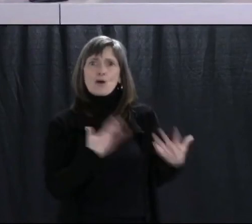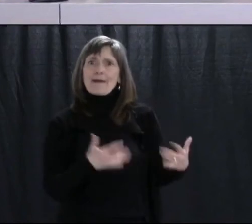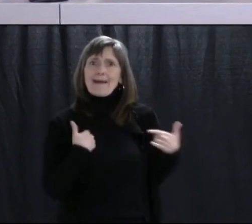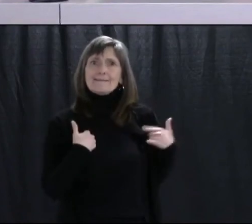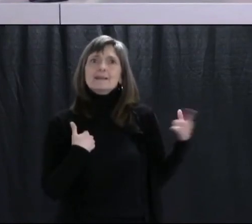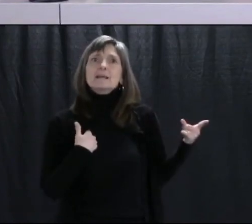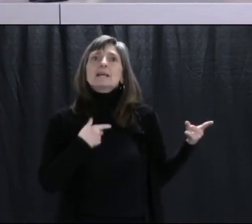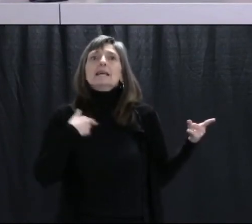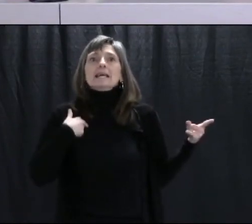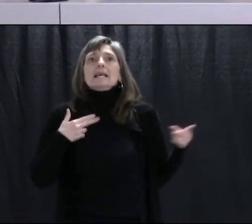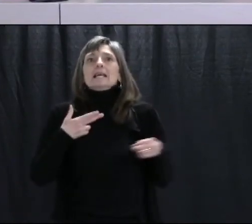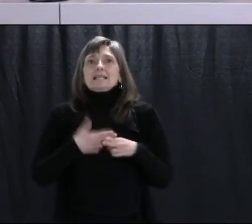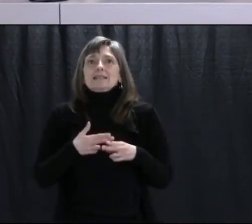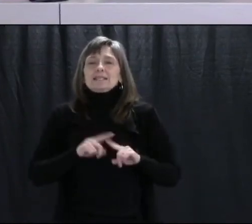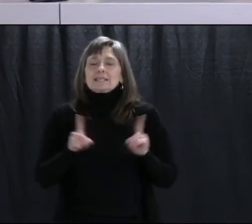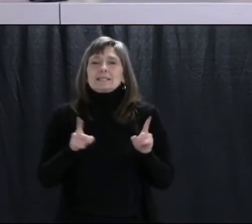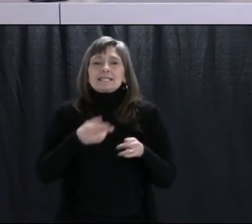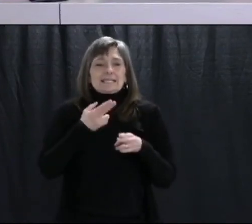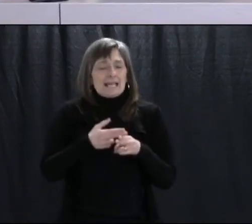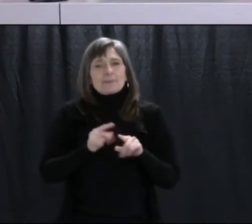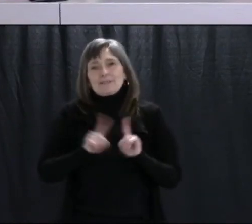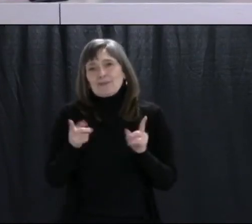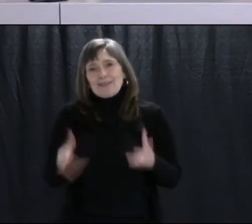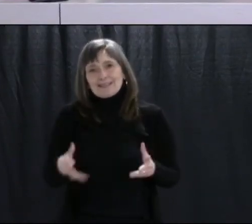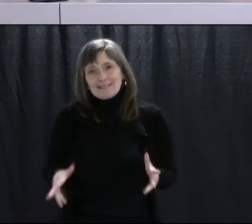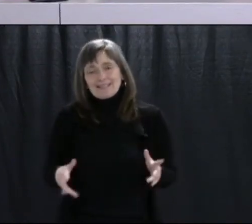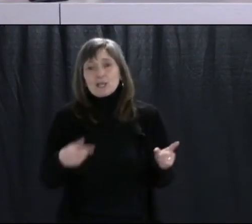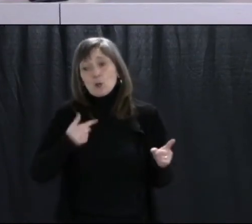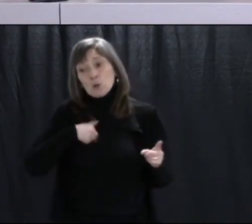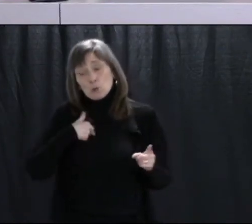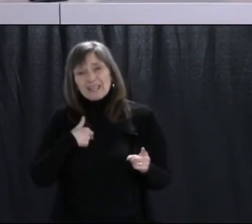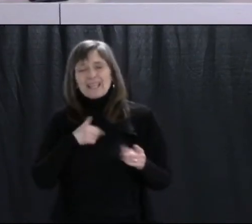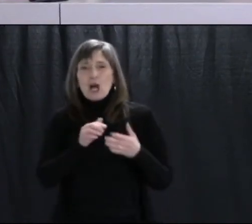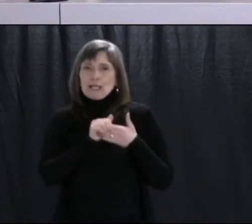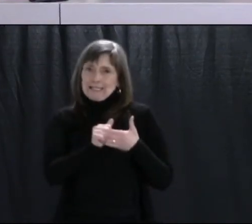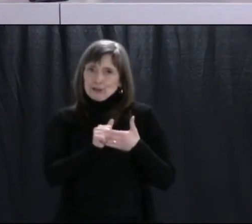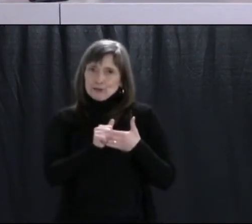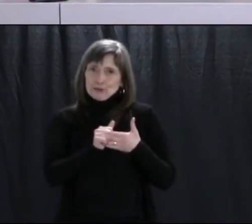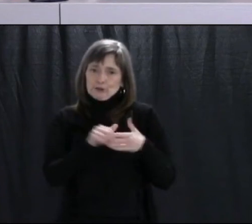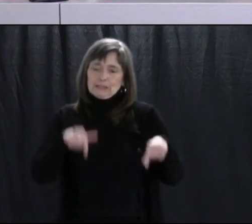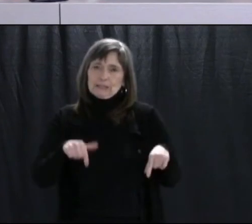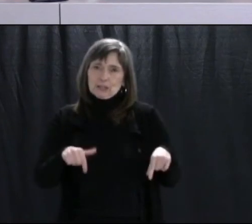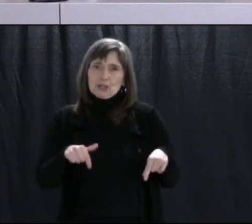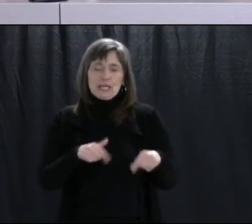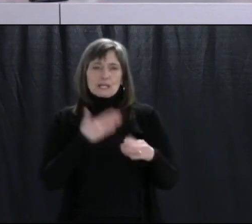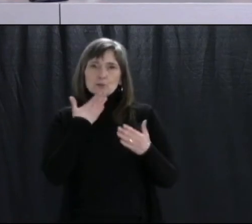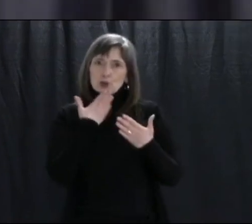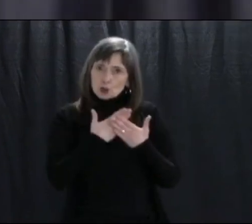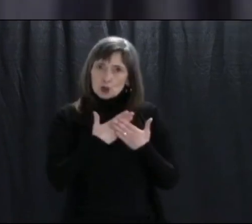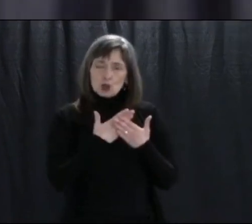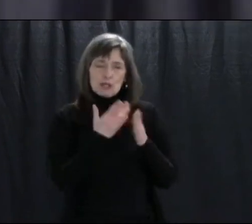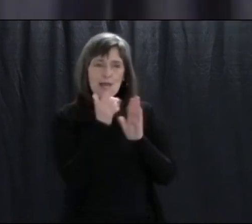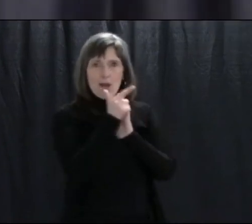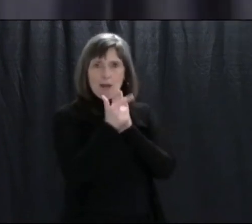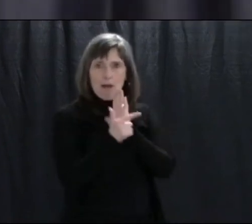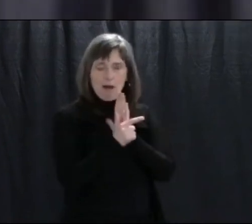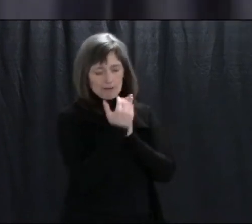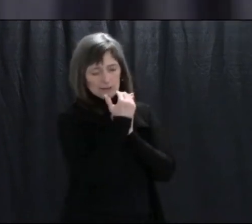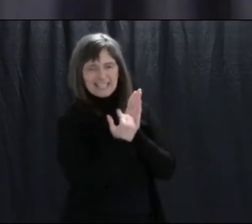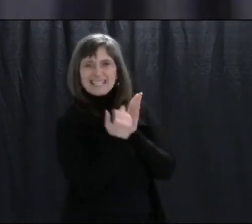ability under this act. It was well thought through, it was well crafted, and it's delivering on what its